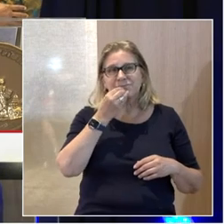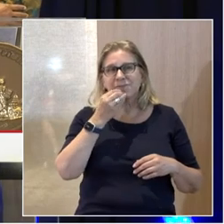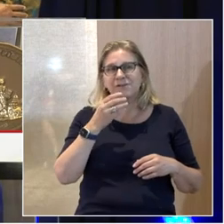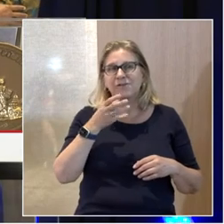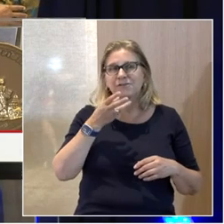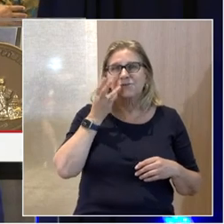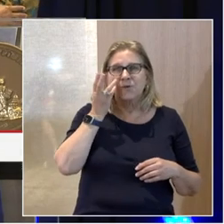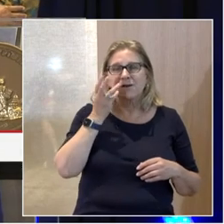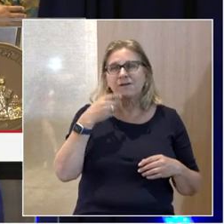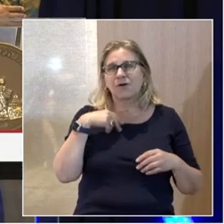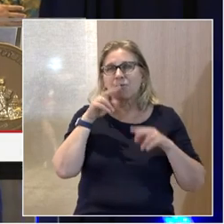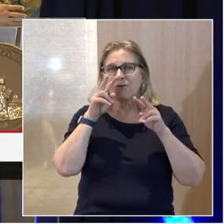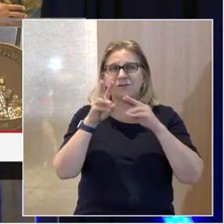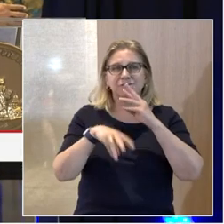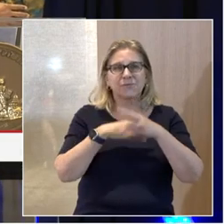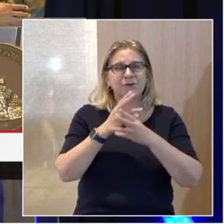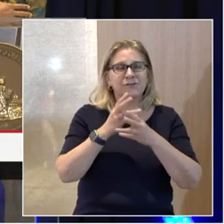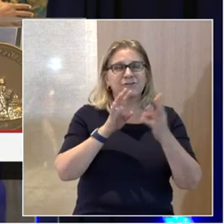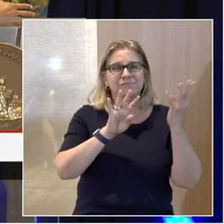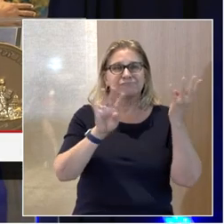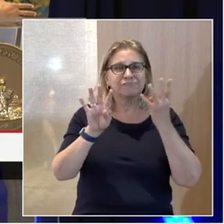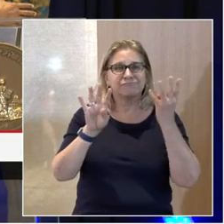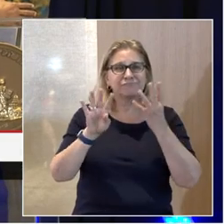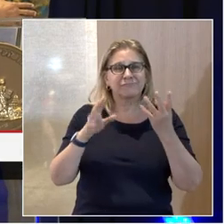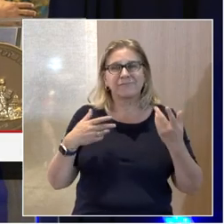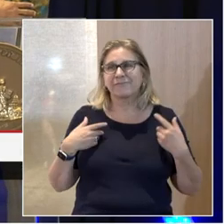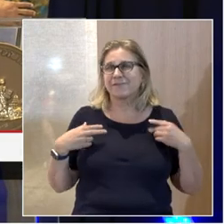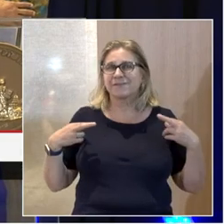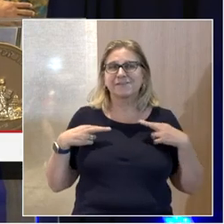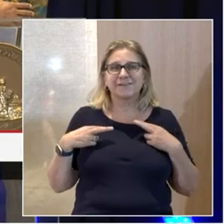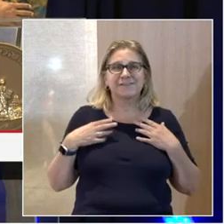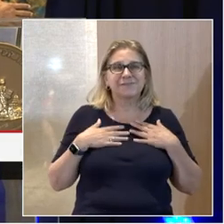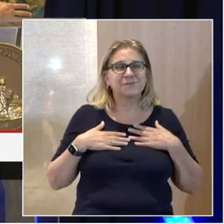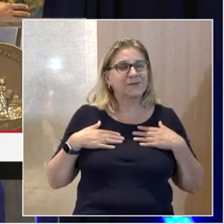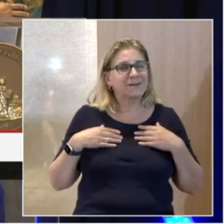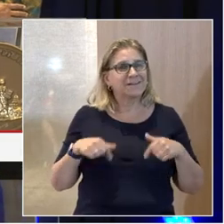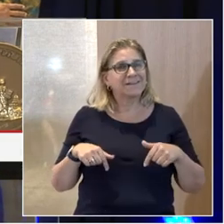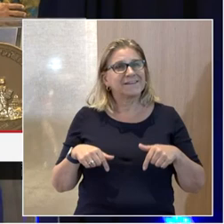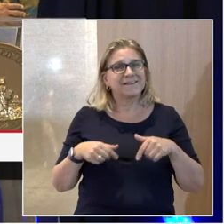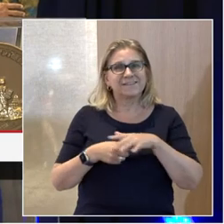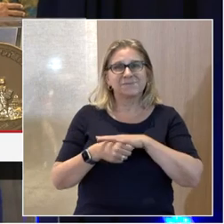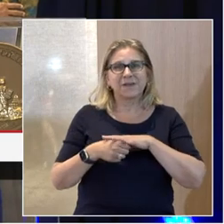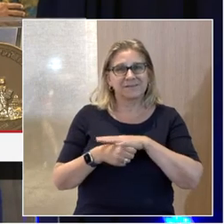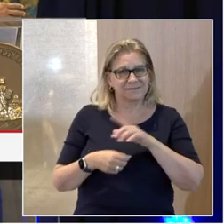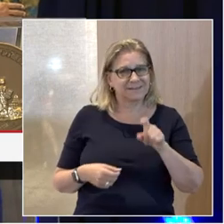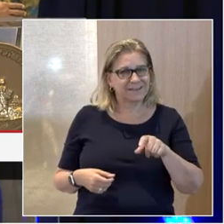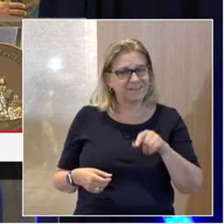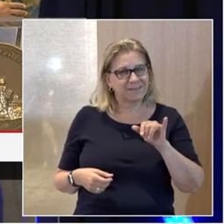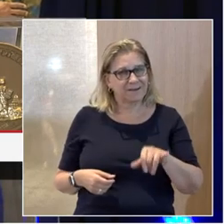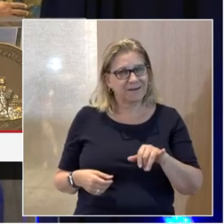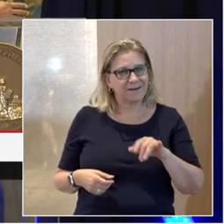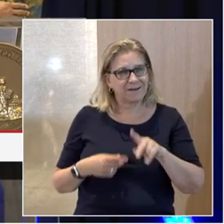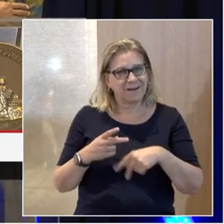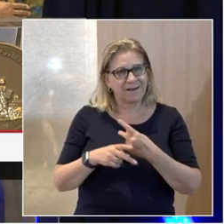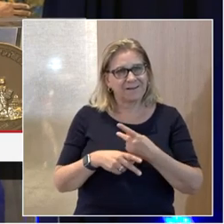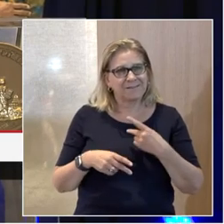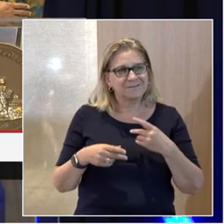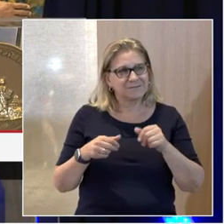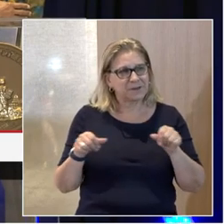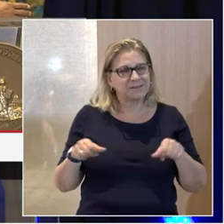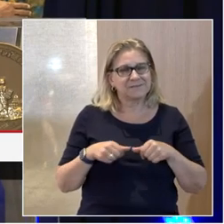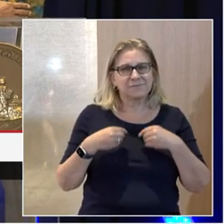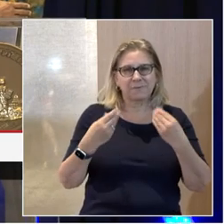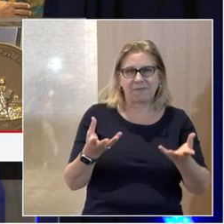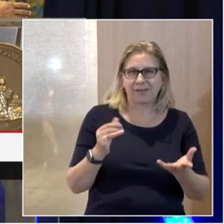And I think that neighborhoods need to provide a space where you